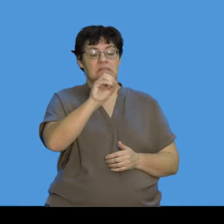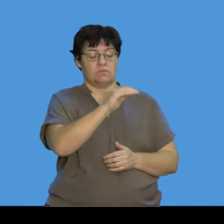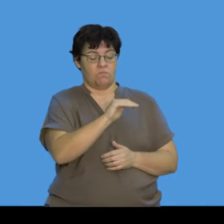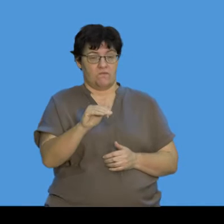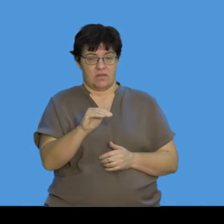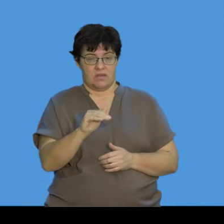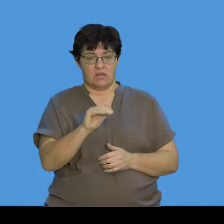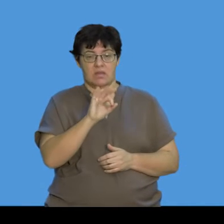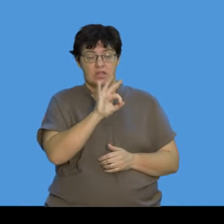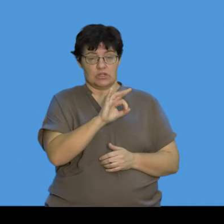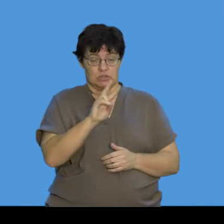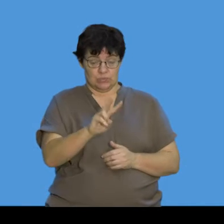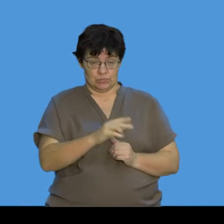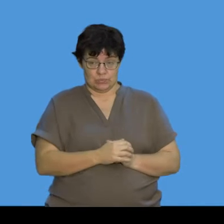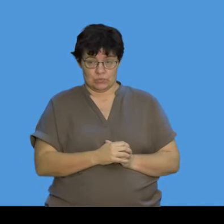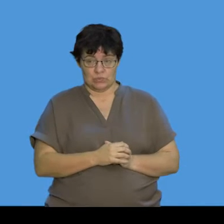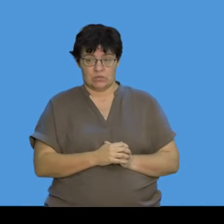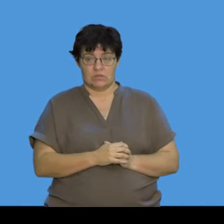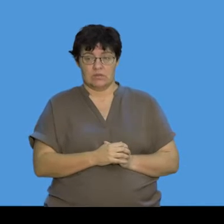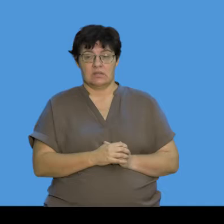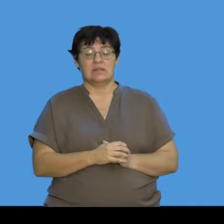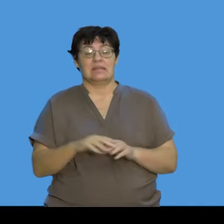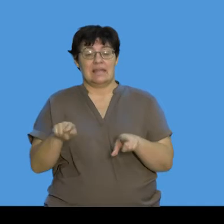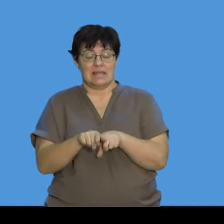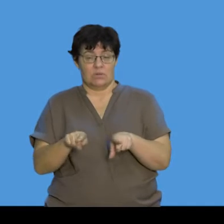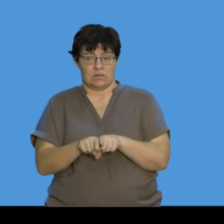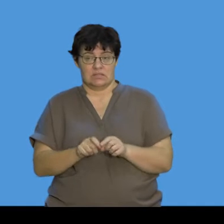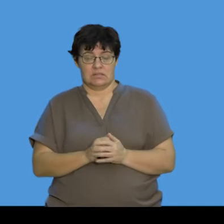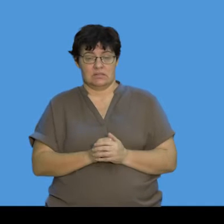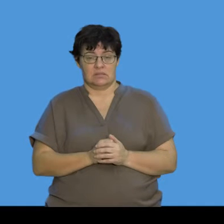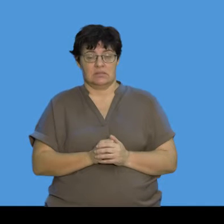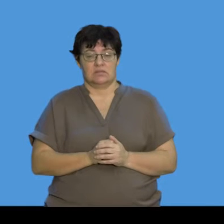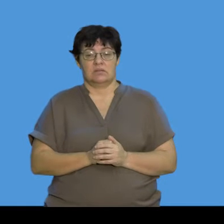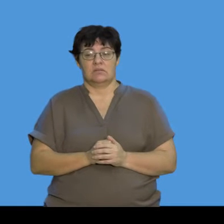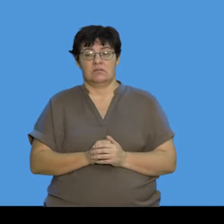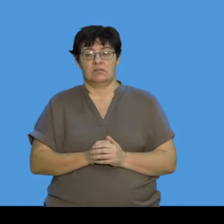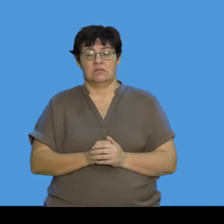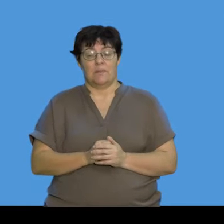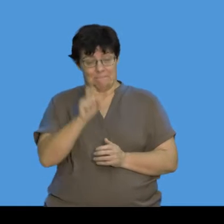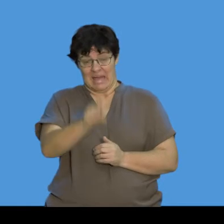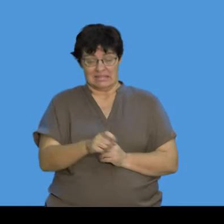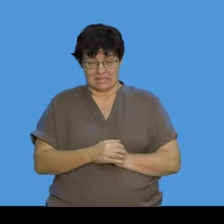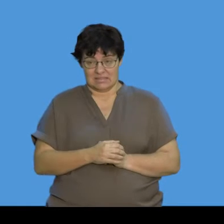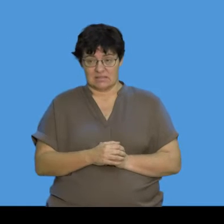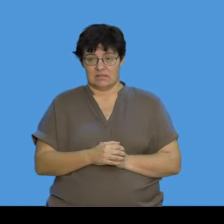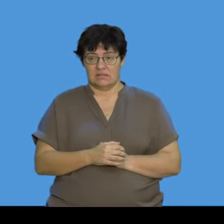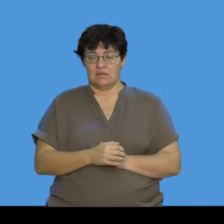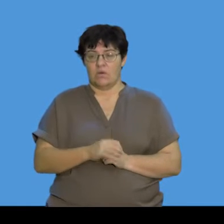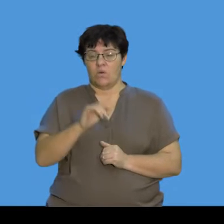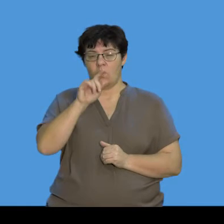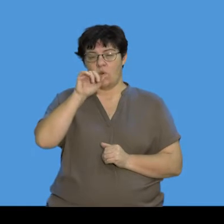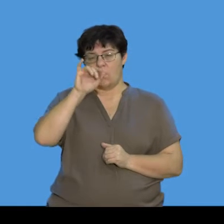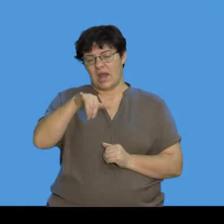over 32, and it must be equals to the YZ